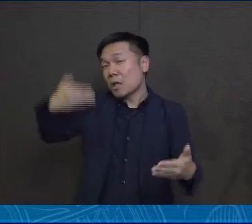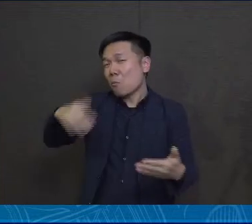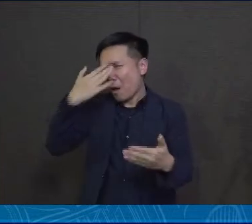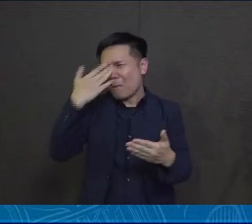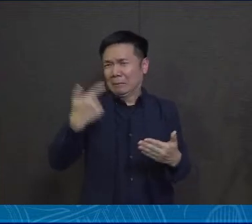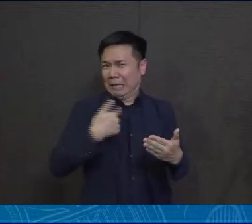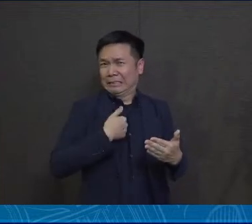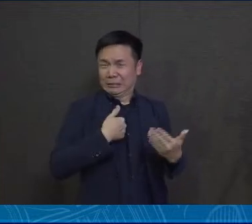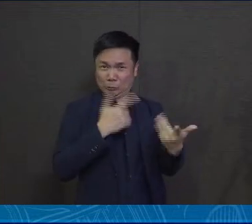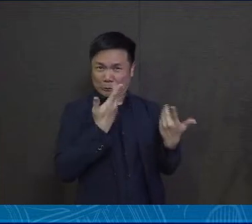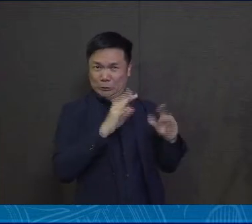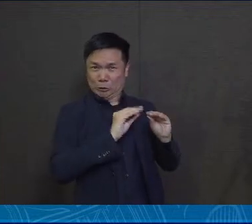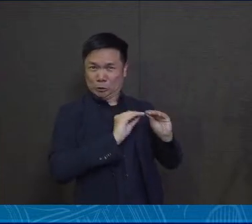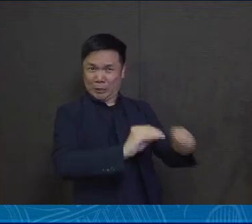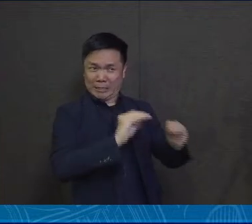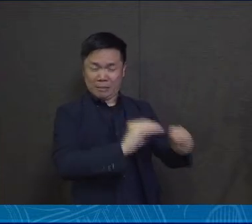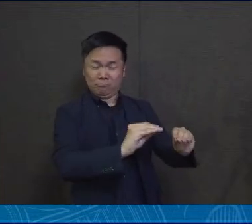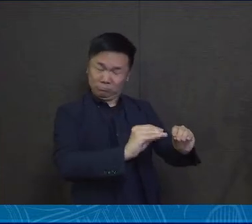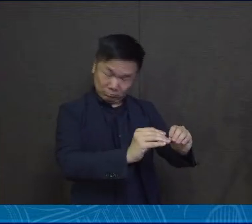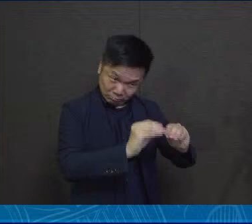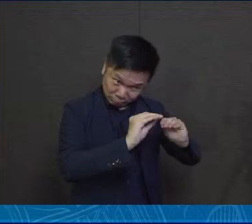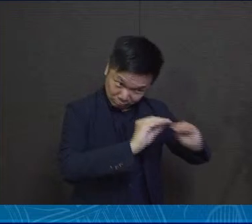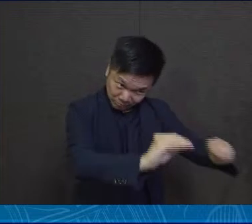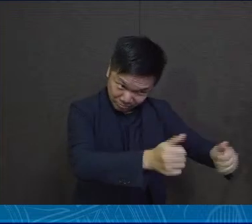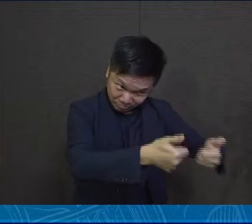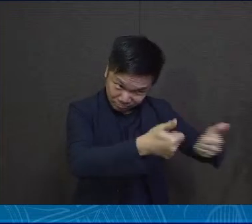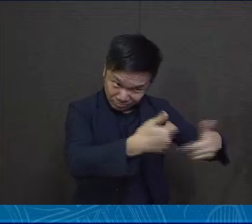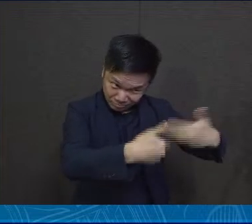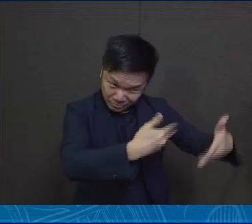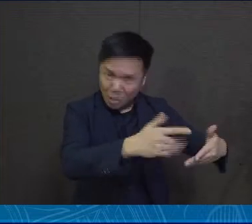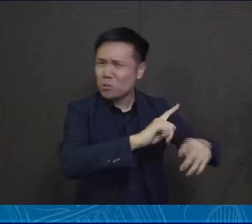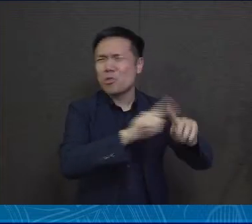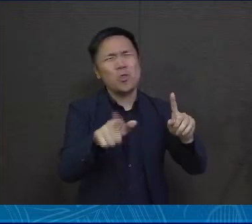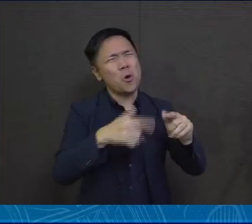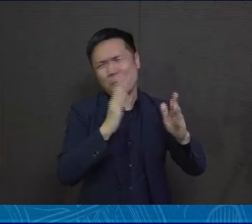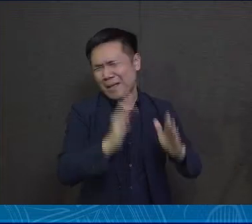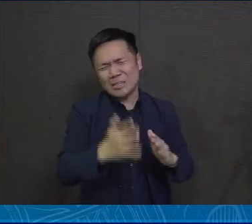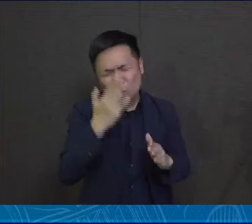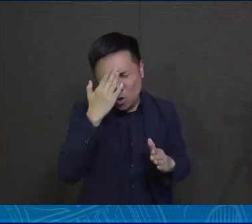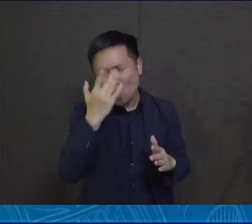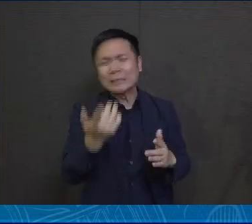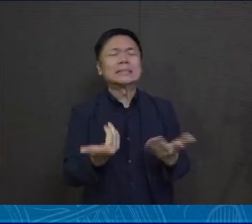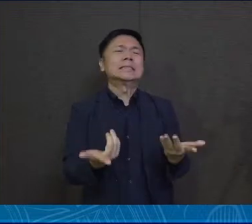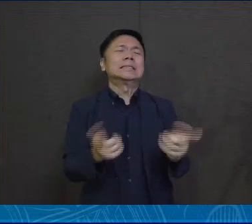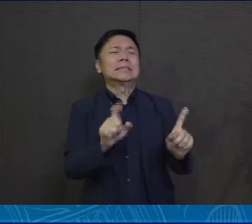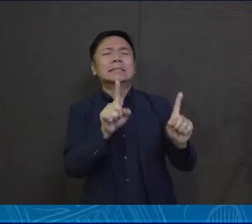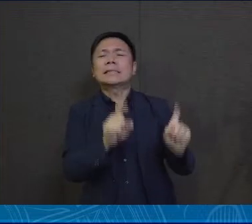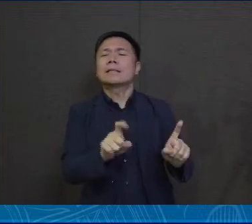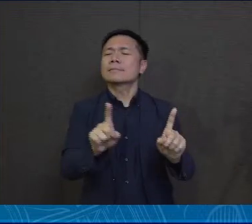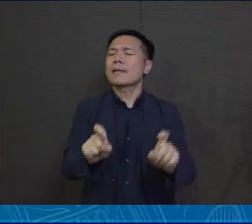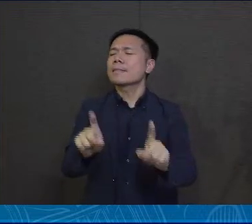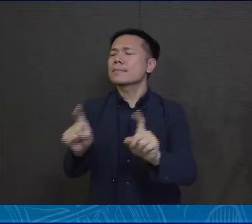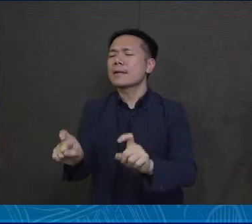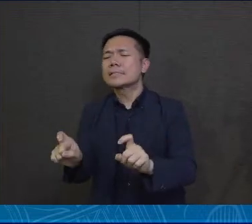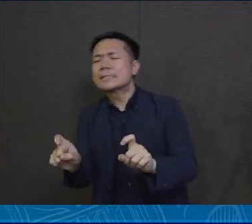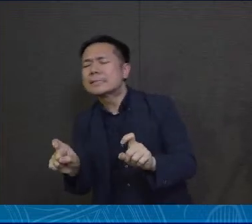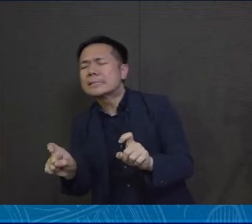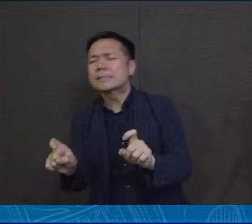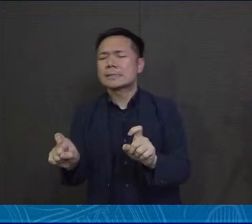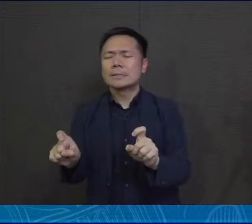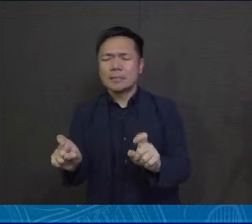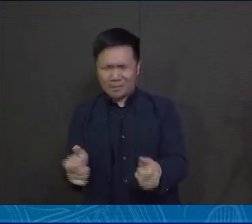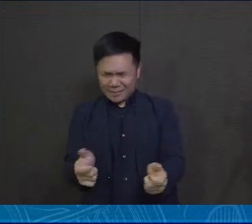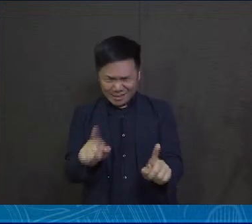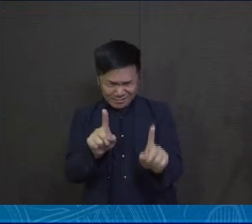it requires practice. People have to go through simulations. They have to go through the sort of role-playing and war games so that they